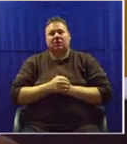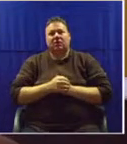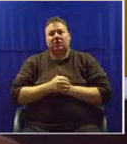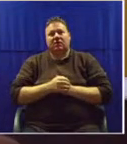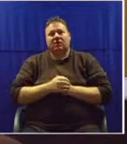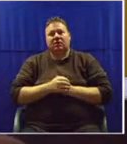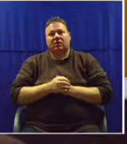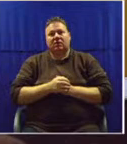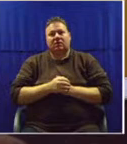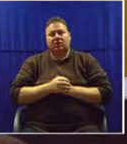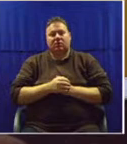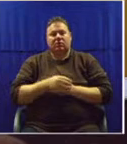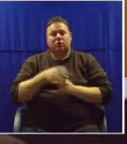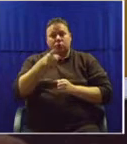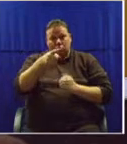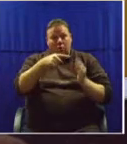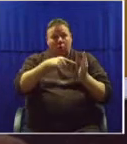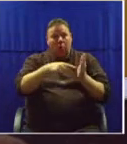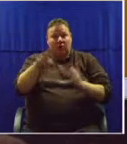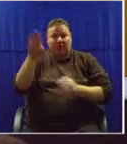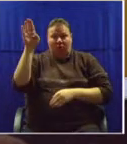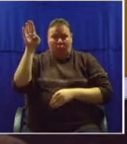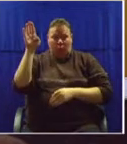as you raise your point of order,